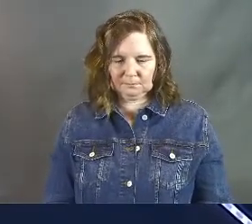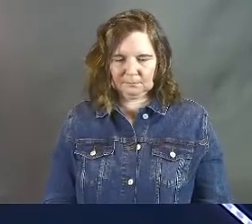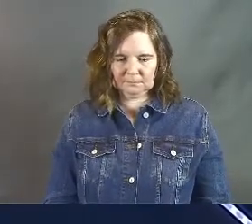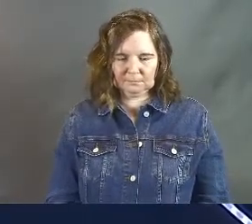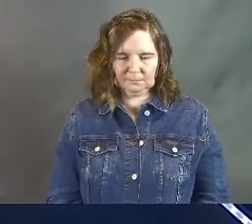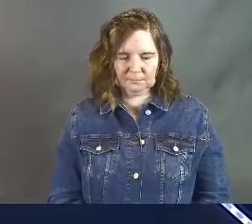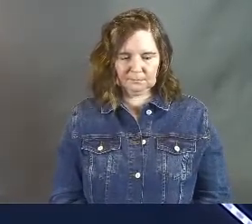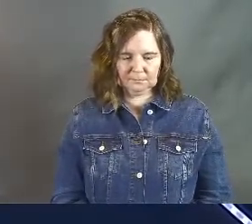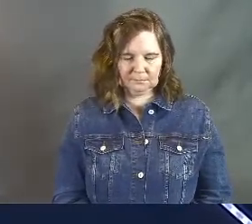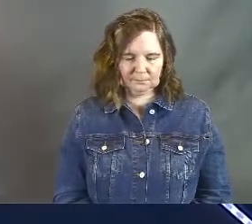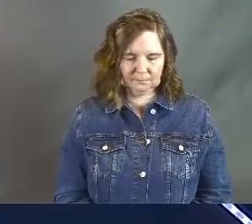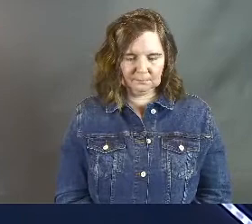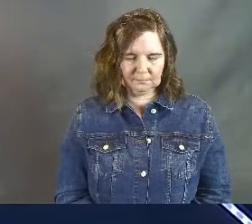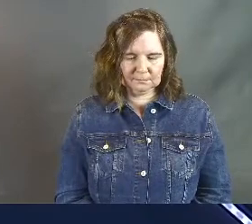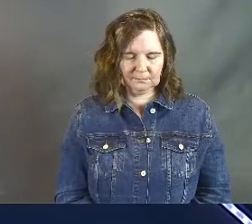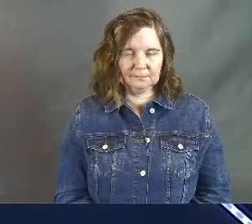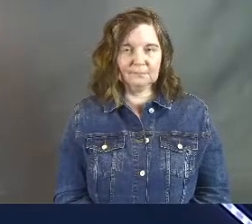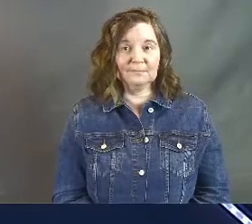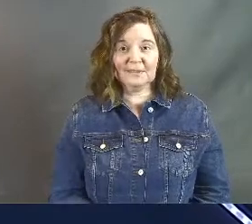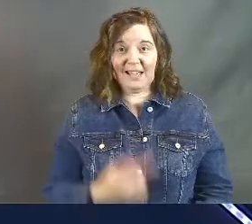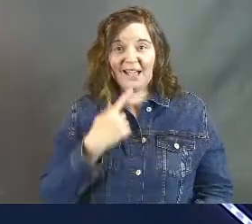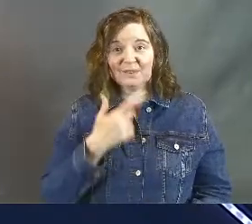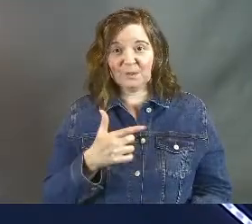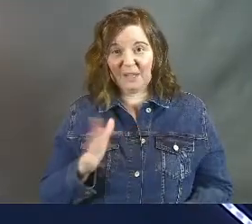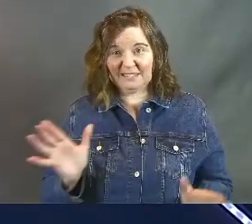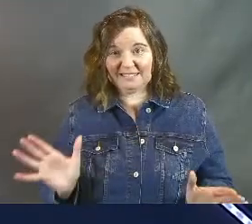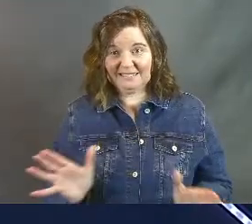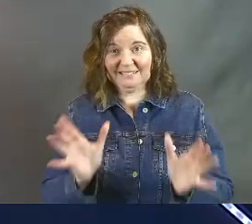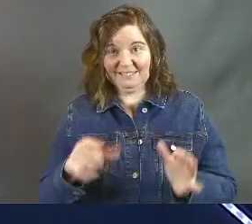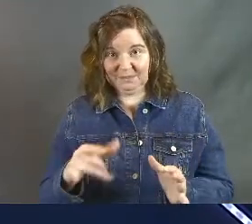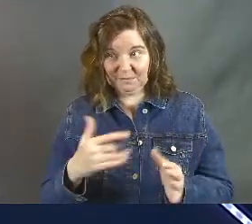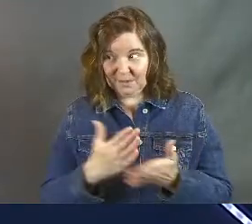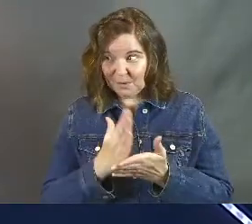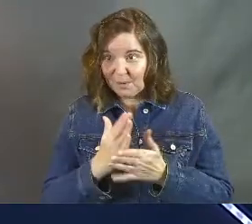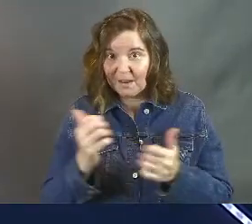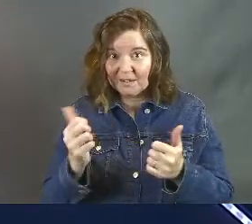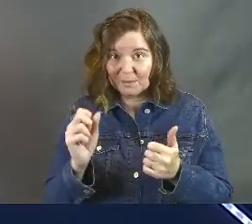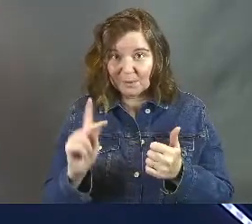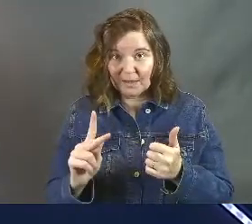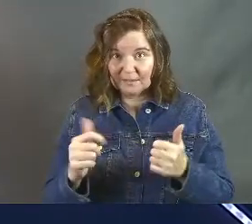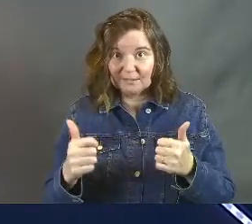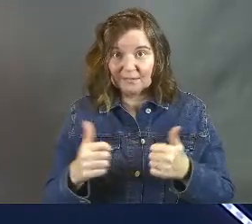I told you I was going to push on you. You all right? Everybody okay?